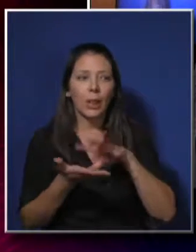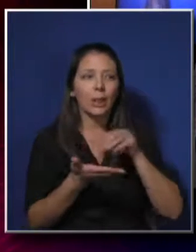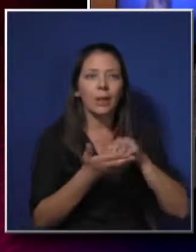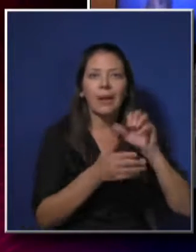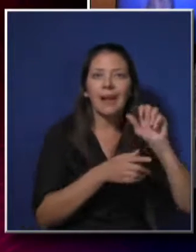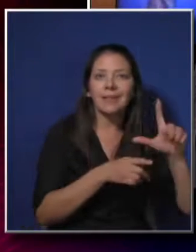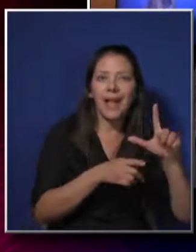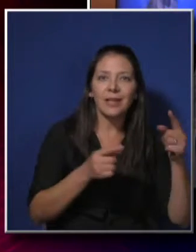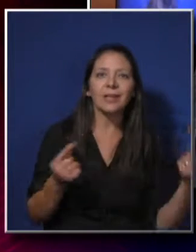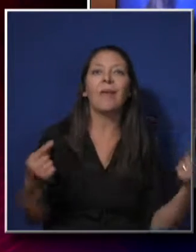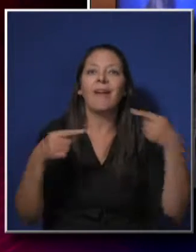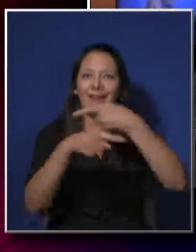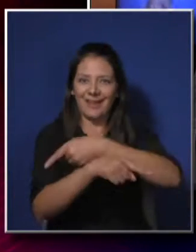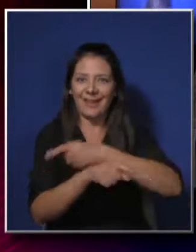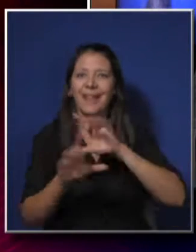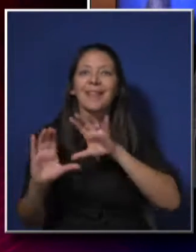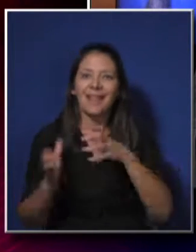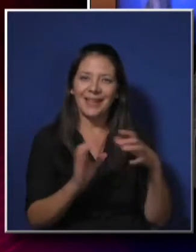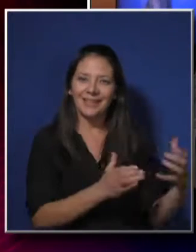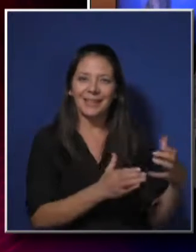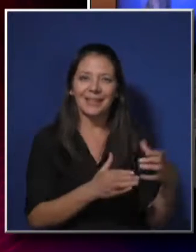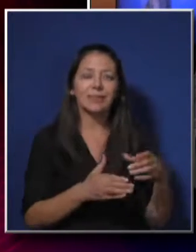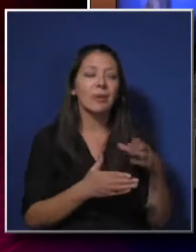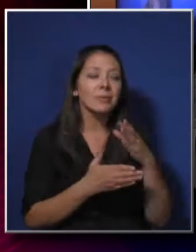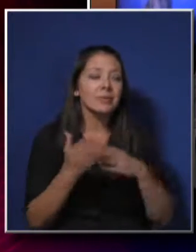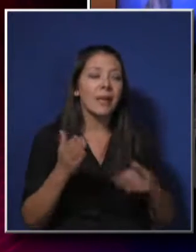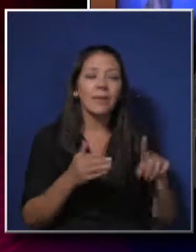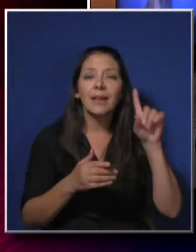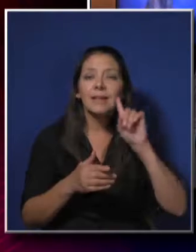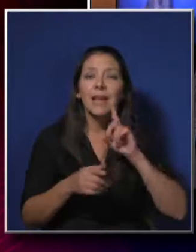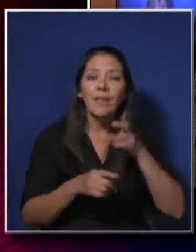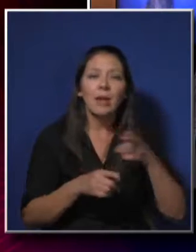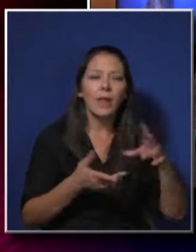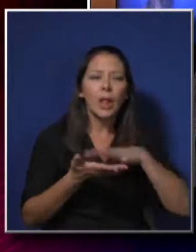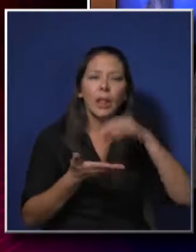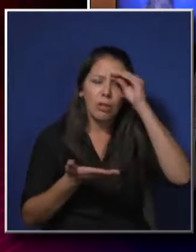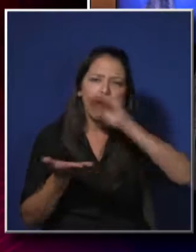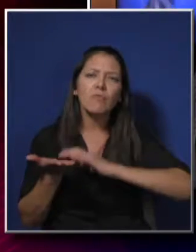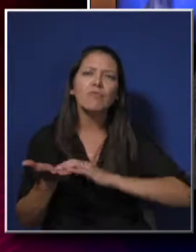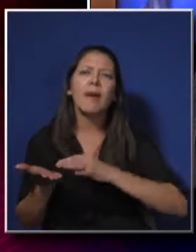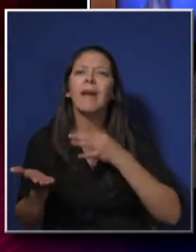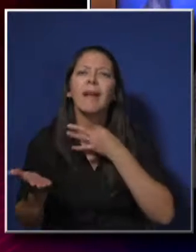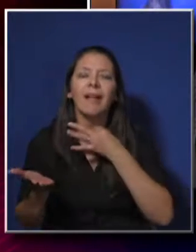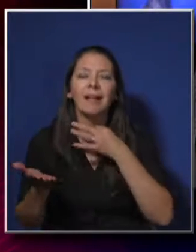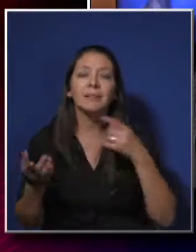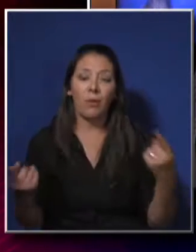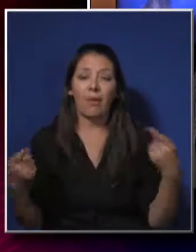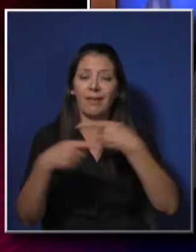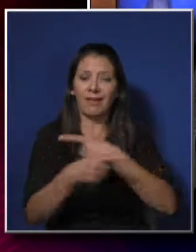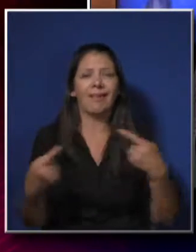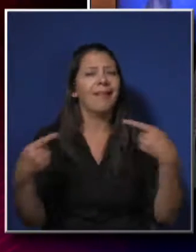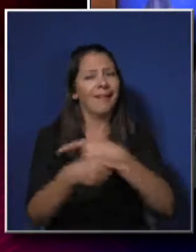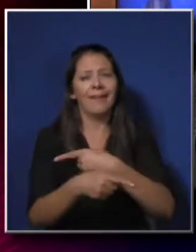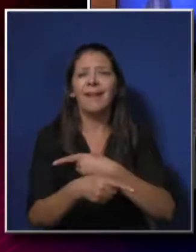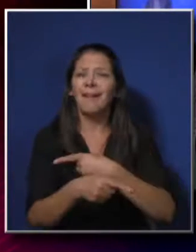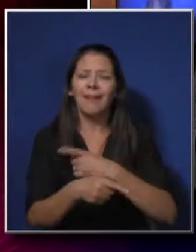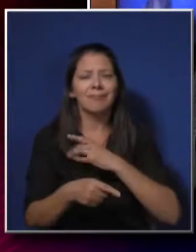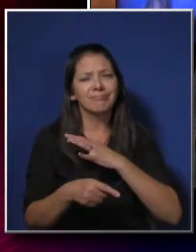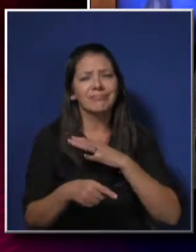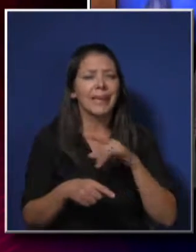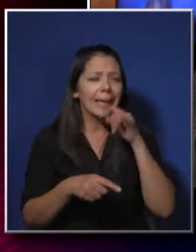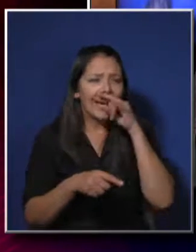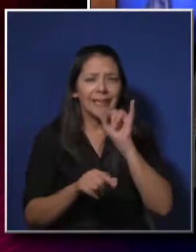the other side wanting to know more about Braille. So it's really kind of opened up some conversations with kids. And kids are kids. You put them in the same room and they're going to